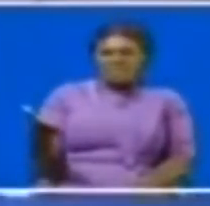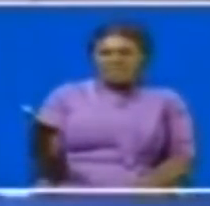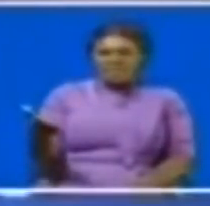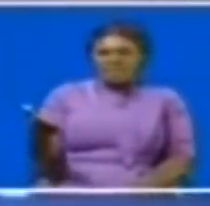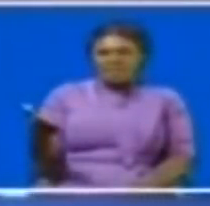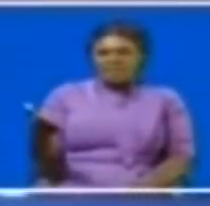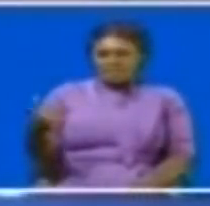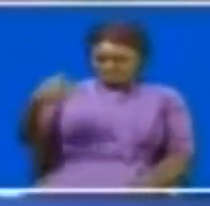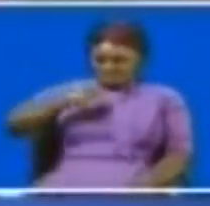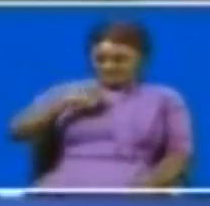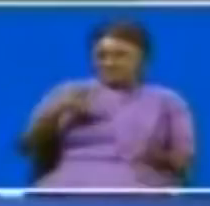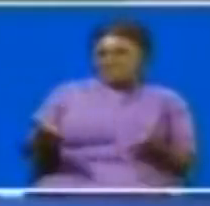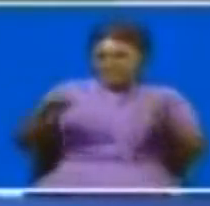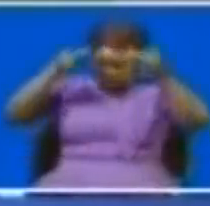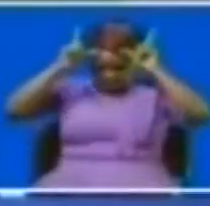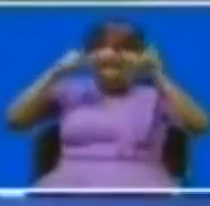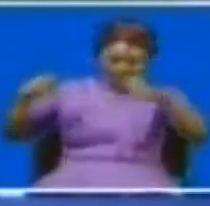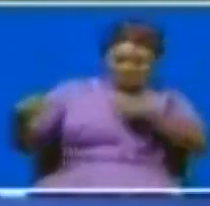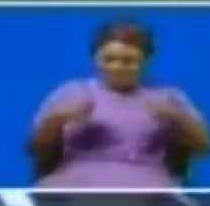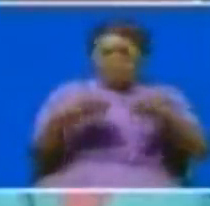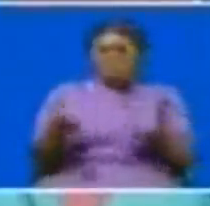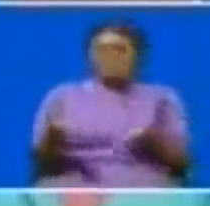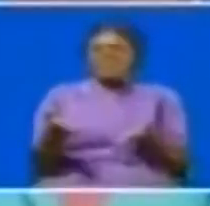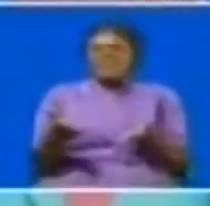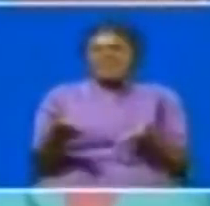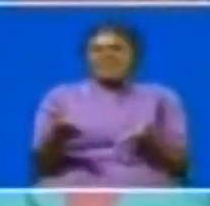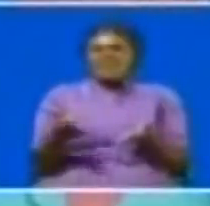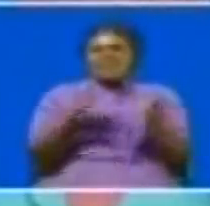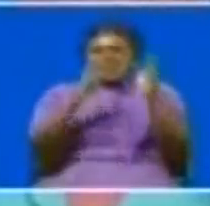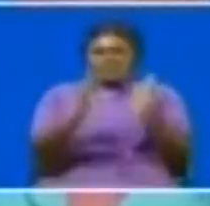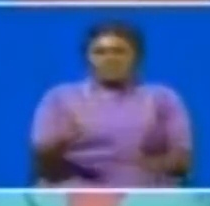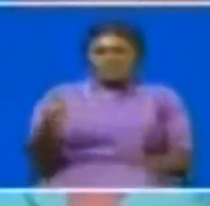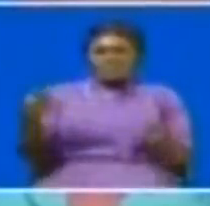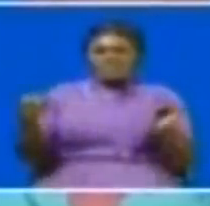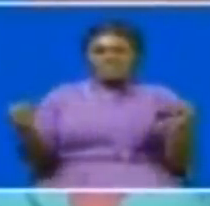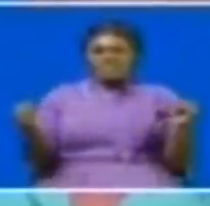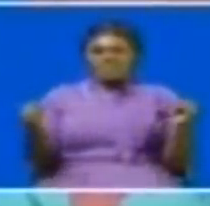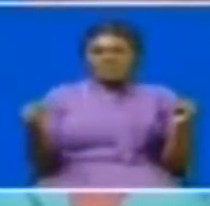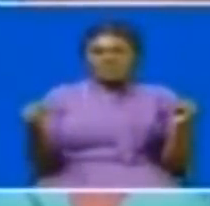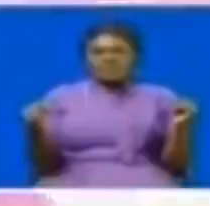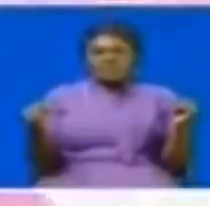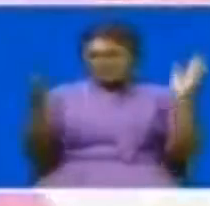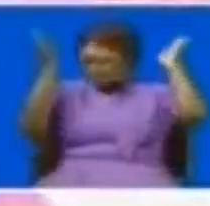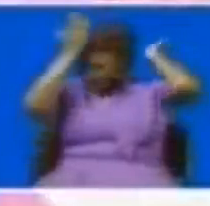hata bullfighter niko, tutazungumza mambo ya Waluhya. Willy Lusige, KTN News, Kakamega County.